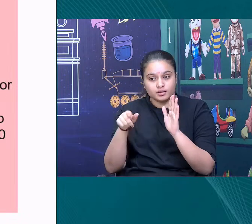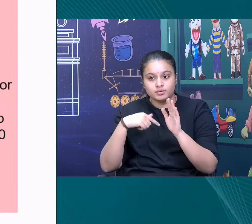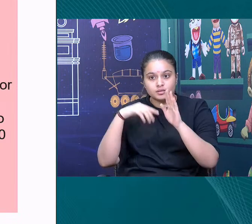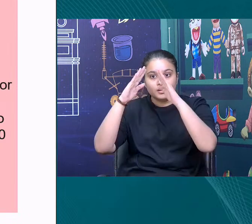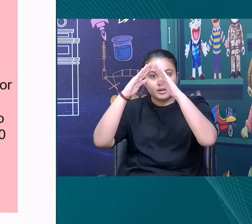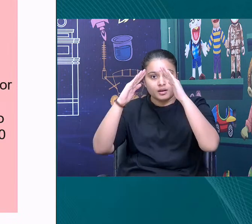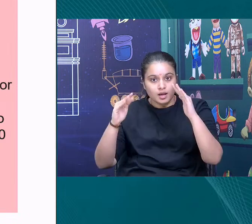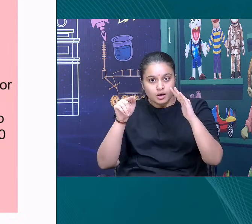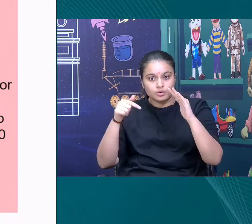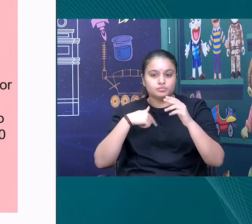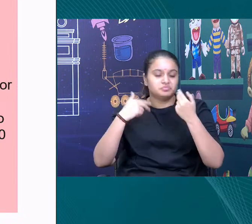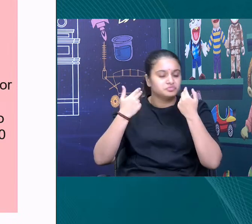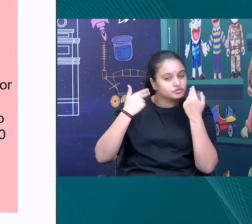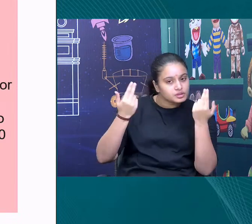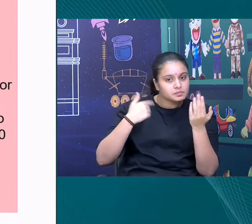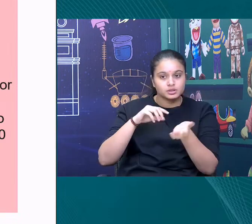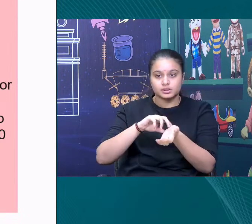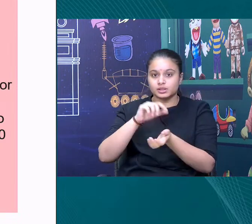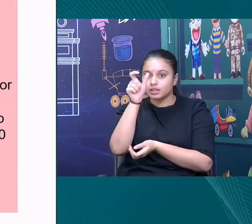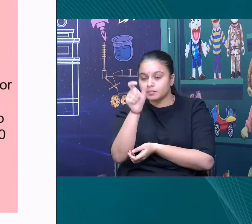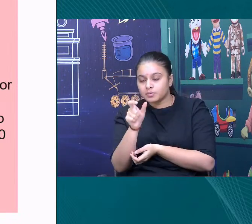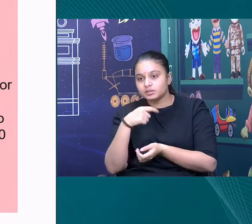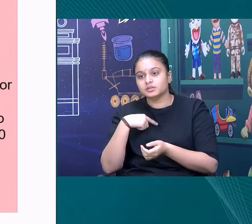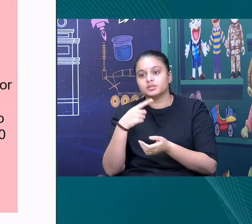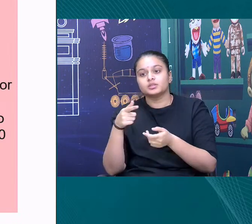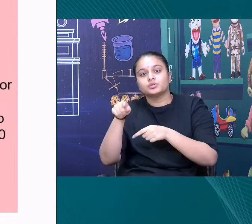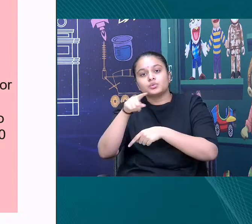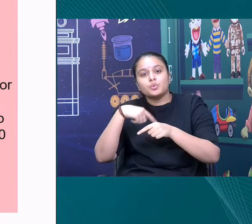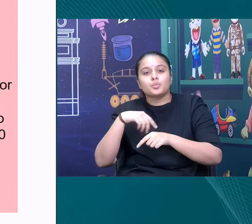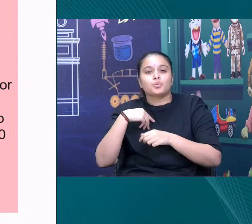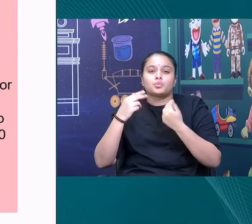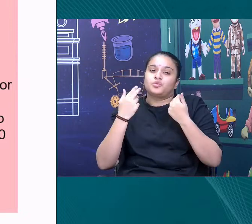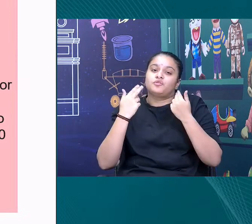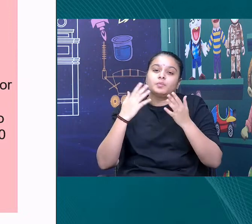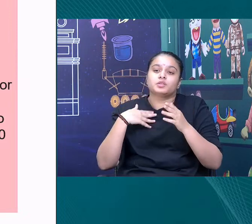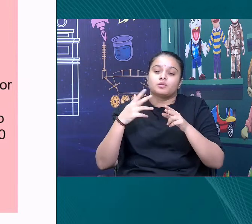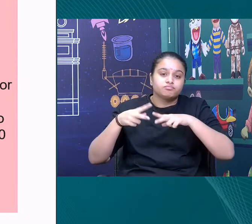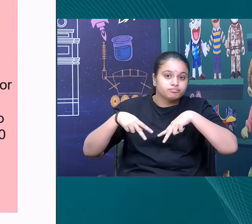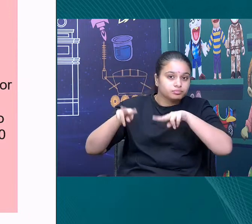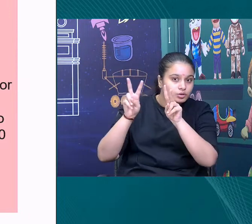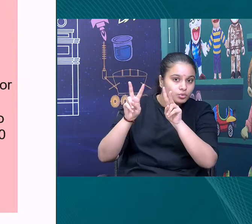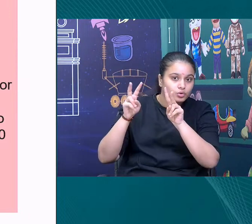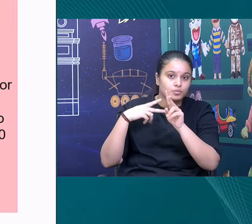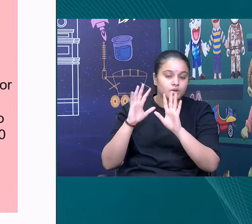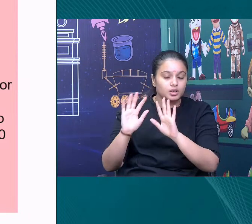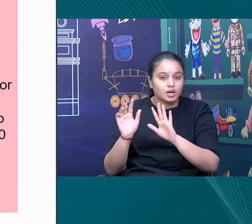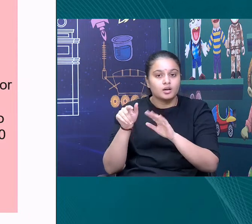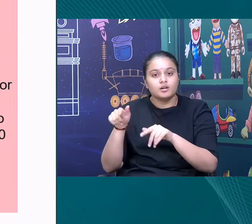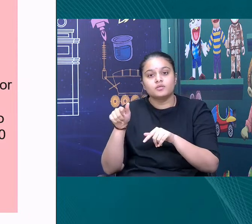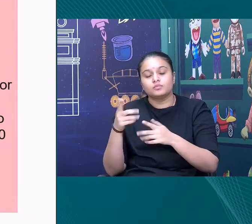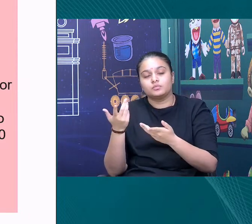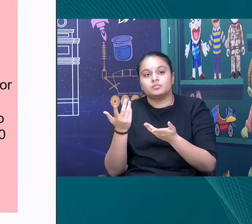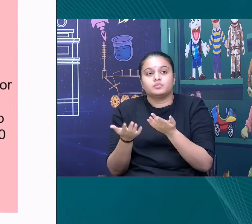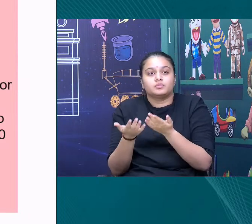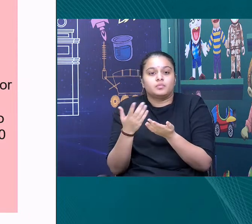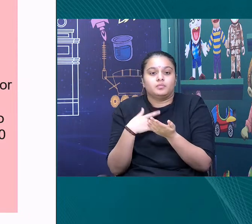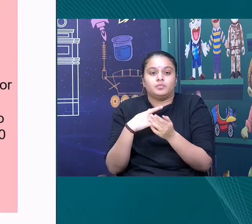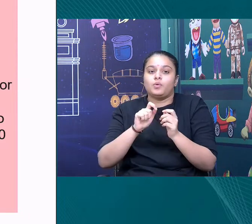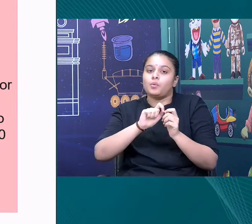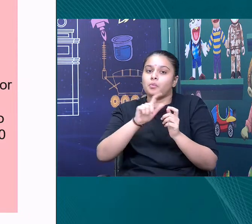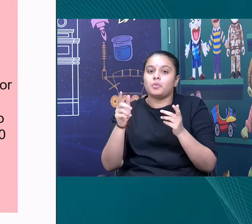a celebrated scientist. He is an inspiration to so many of us. Every single person on this earth has been inspired by